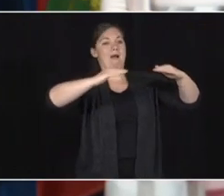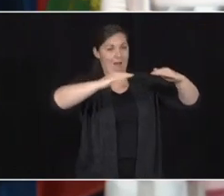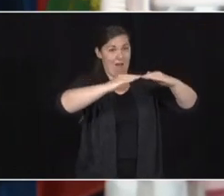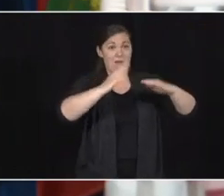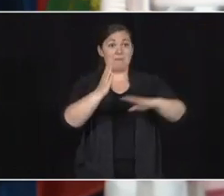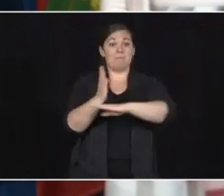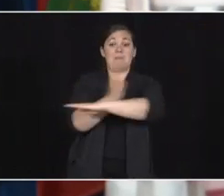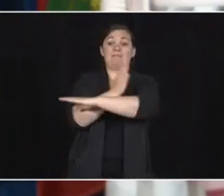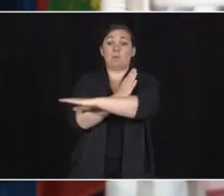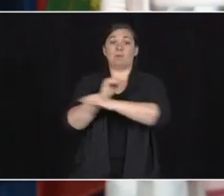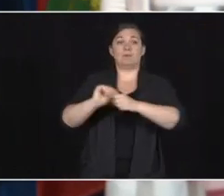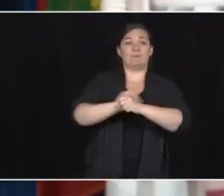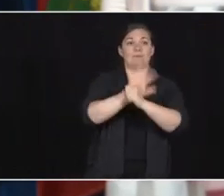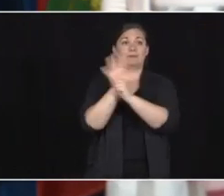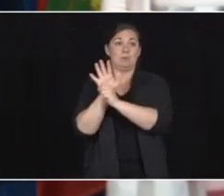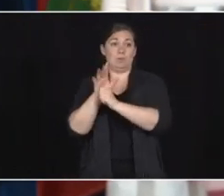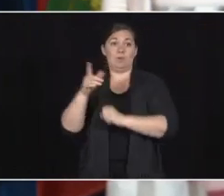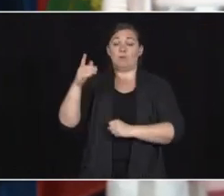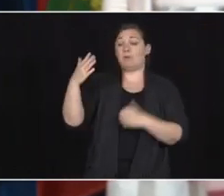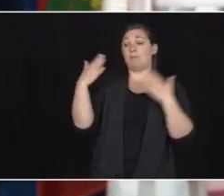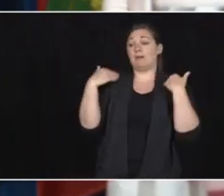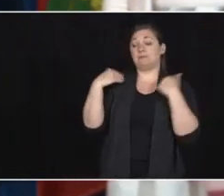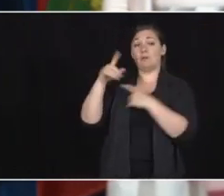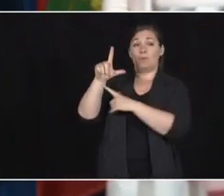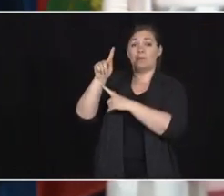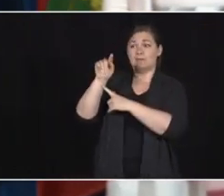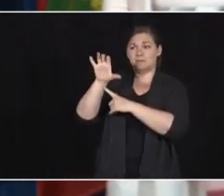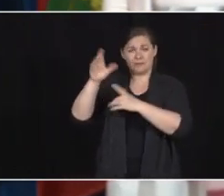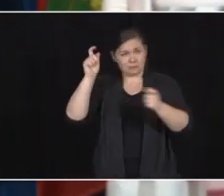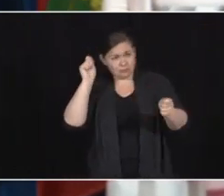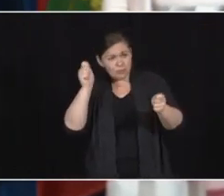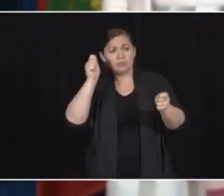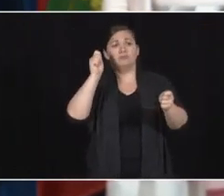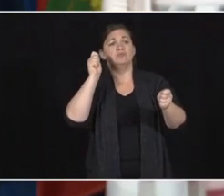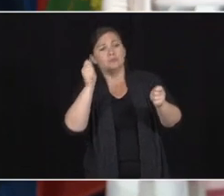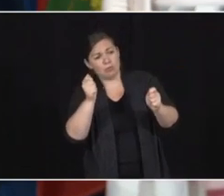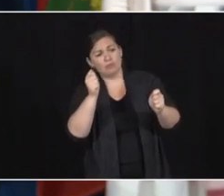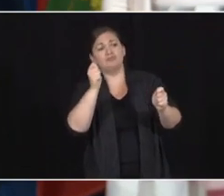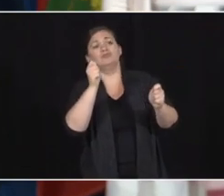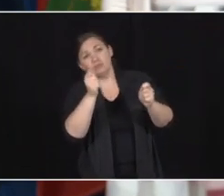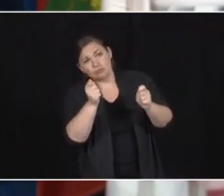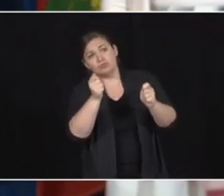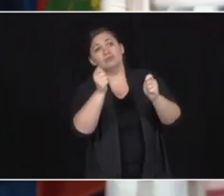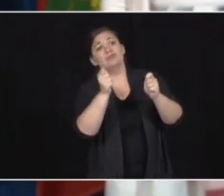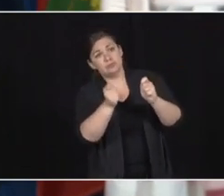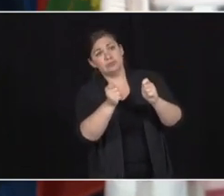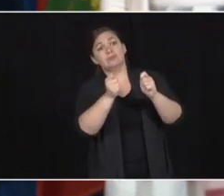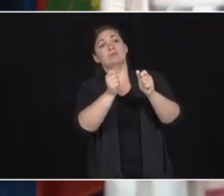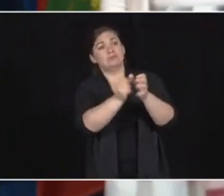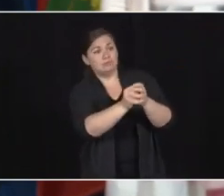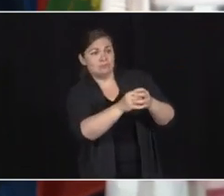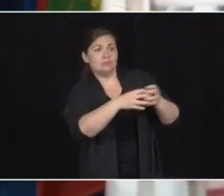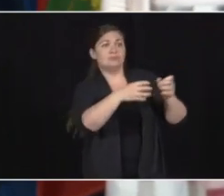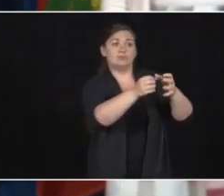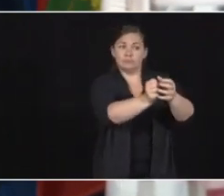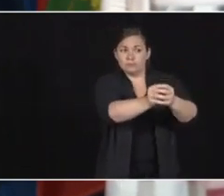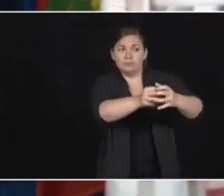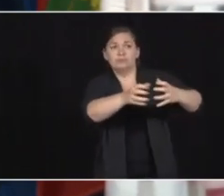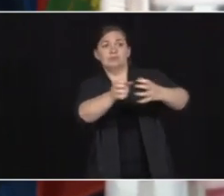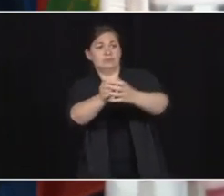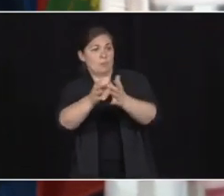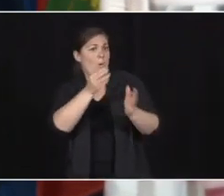forward on changing the long-term care system, building more long-term care